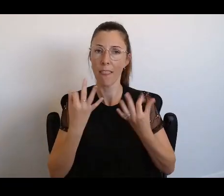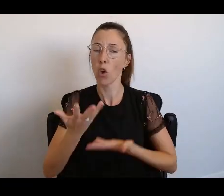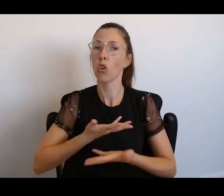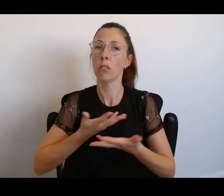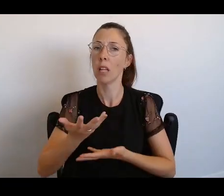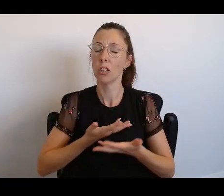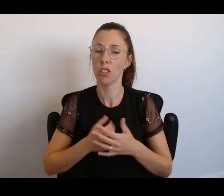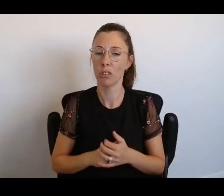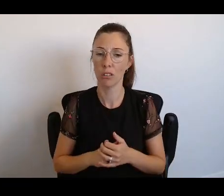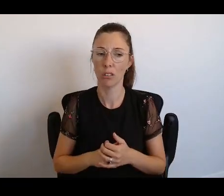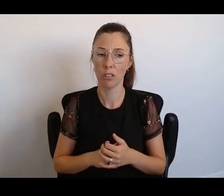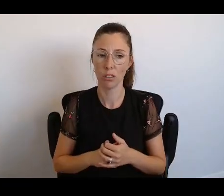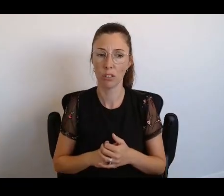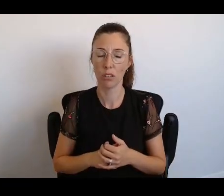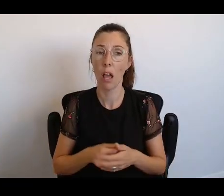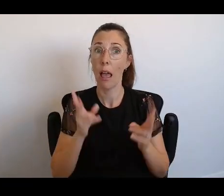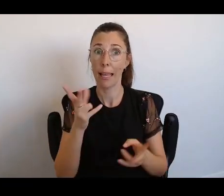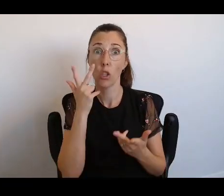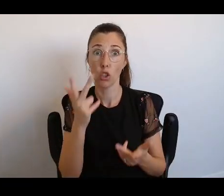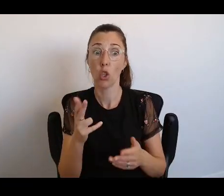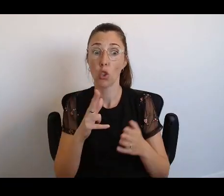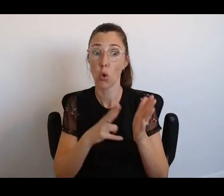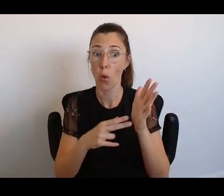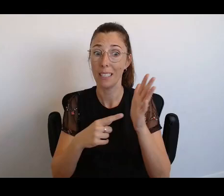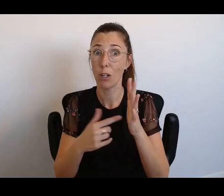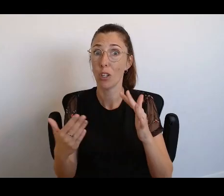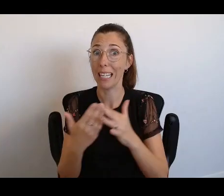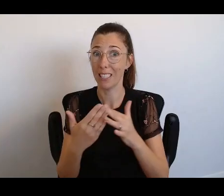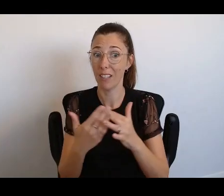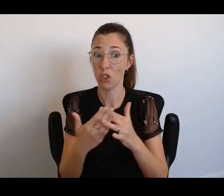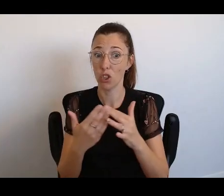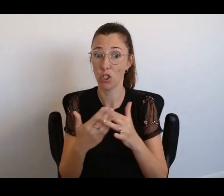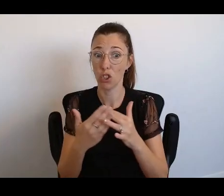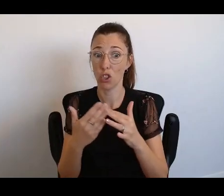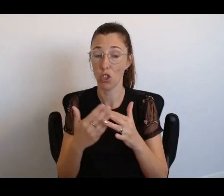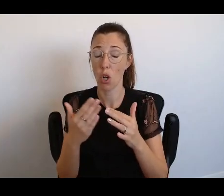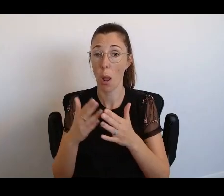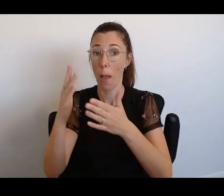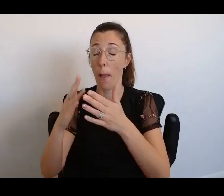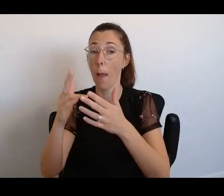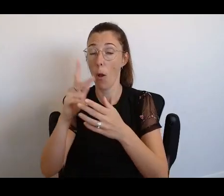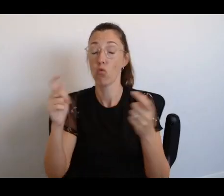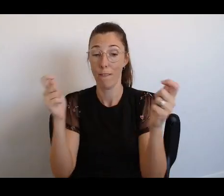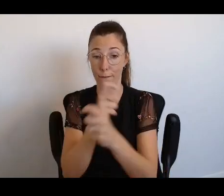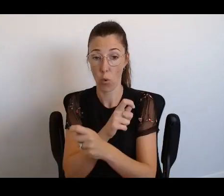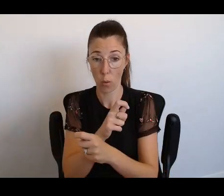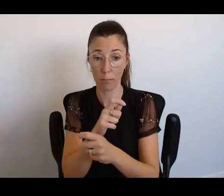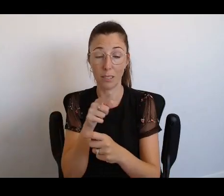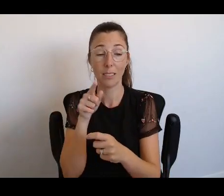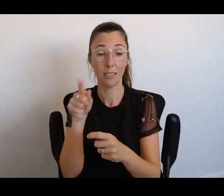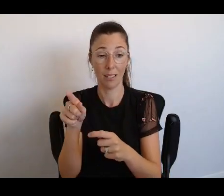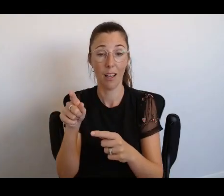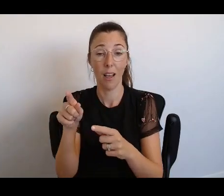by the Northern Territory intervention, where paternalistic reforms based on reductive generalisations and commentary was enforced on an